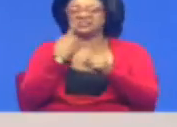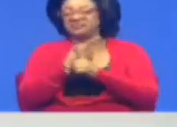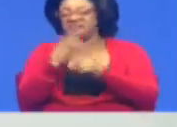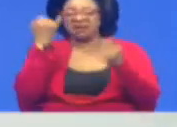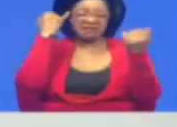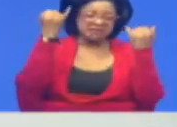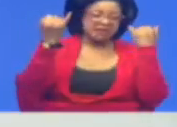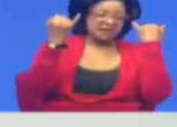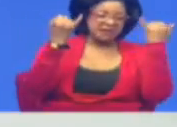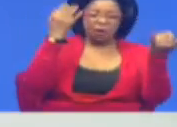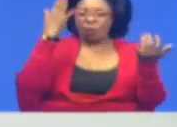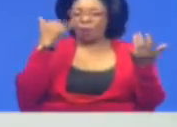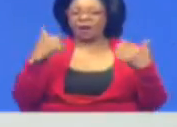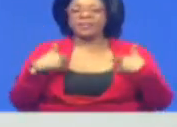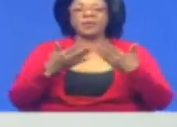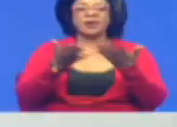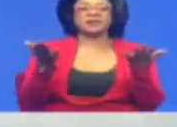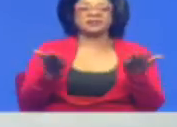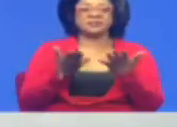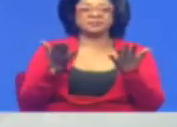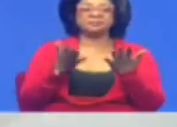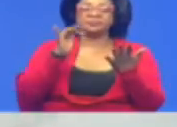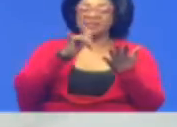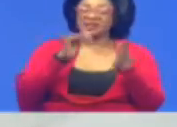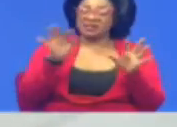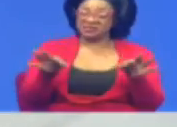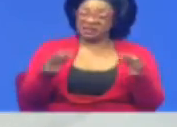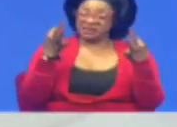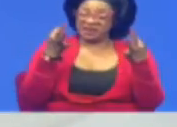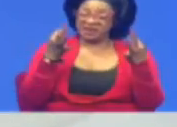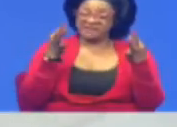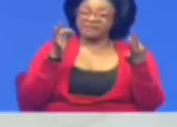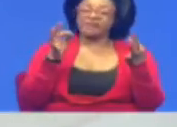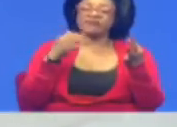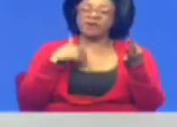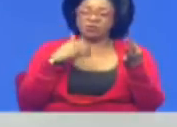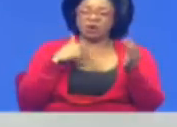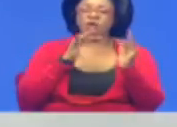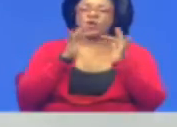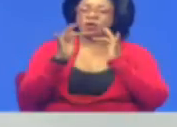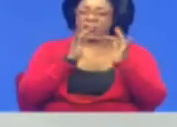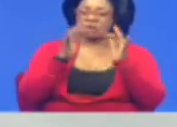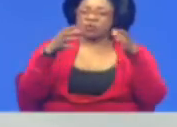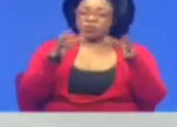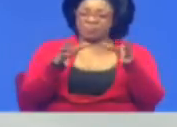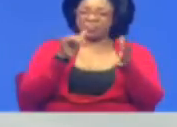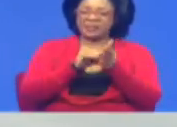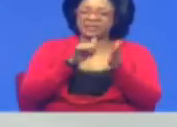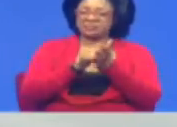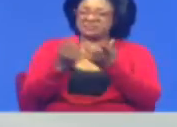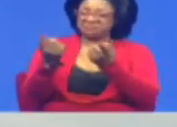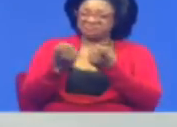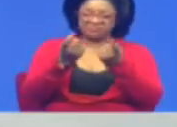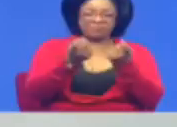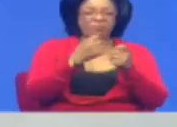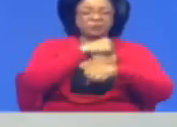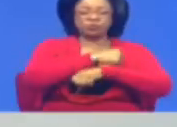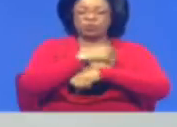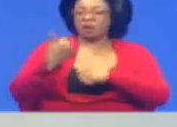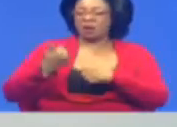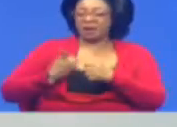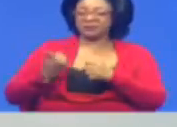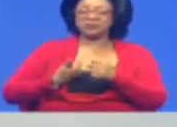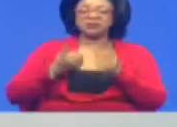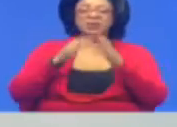here. This discovery comes in the back of revelations of an online group that has been luring schoolgirls to orgy house parties